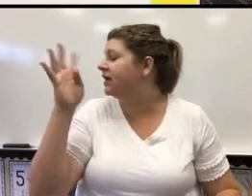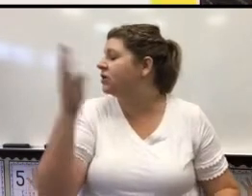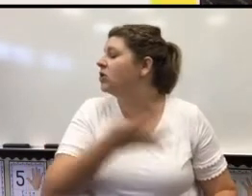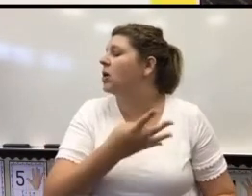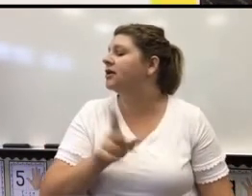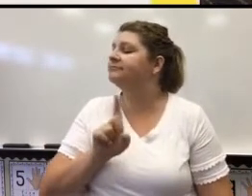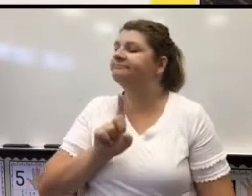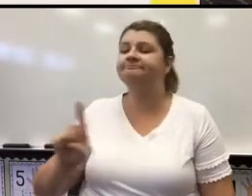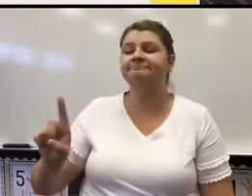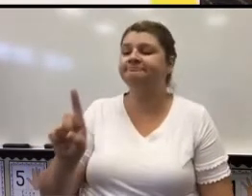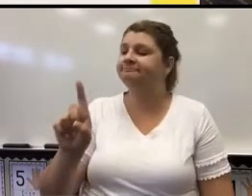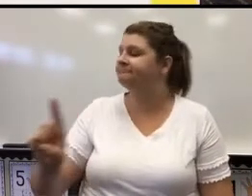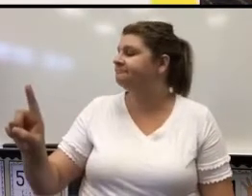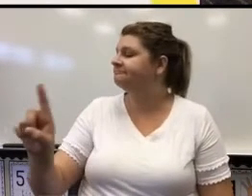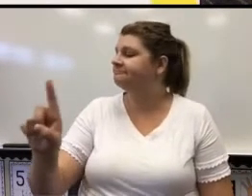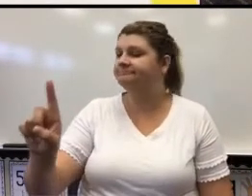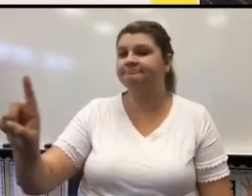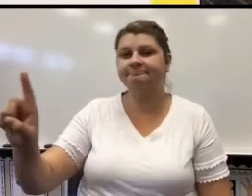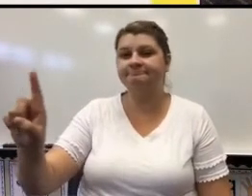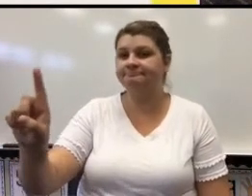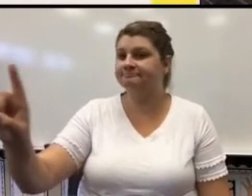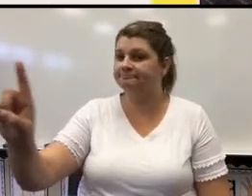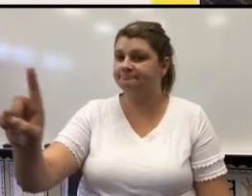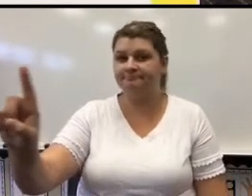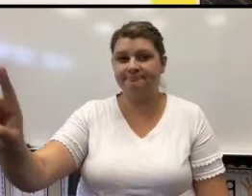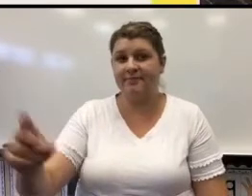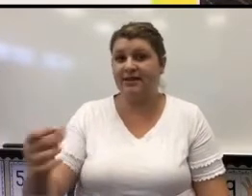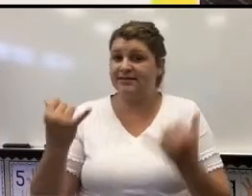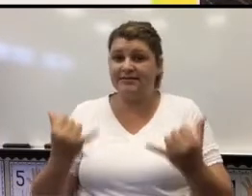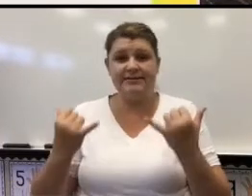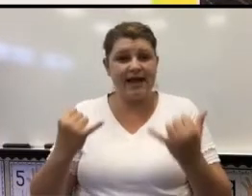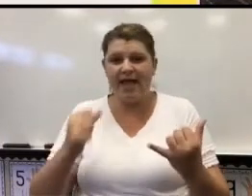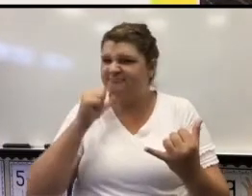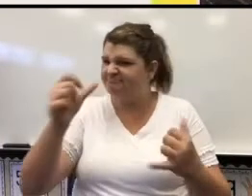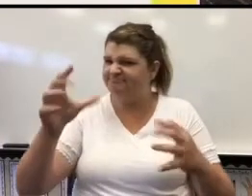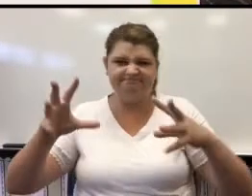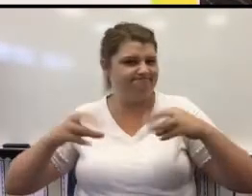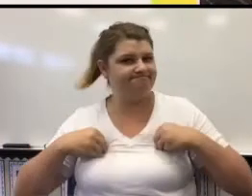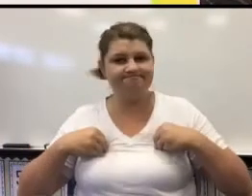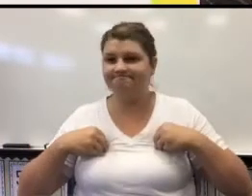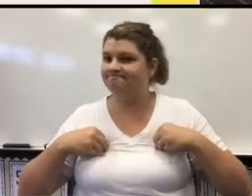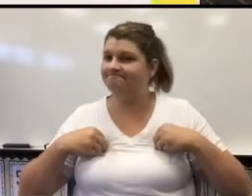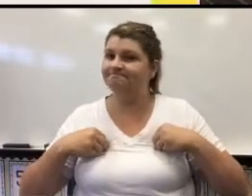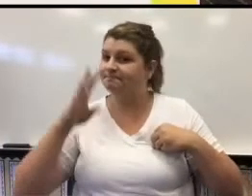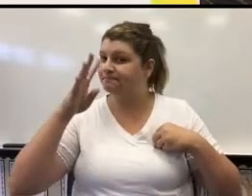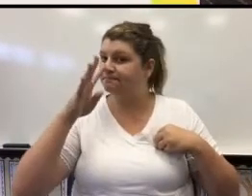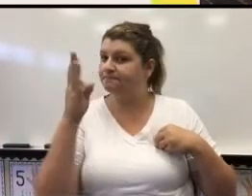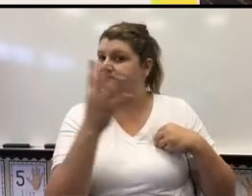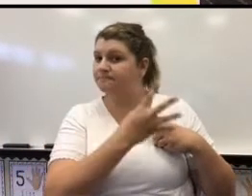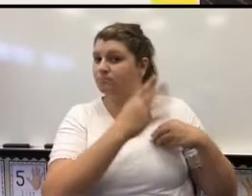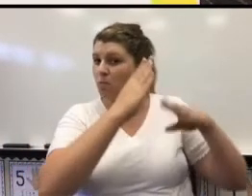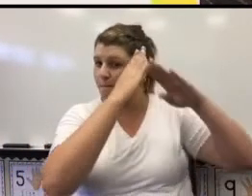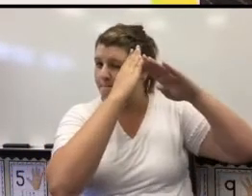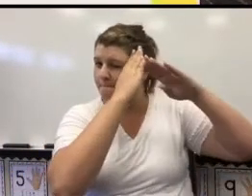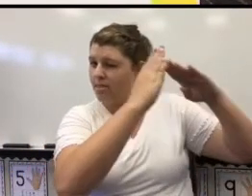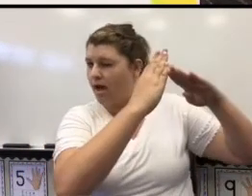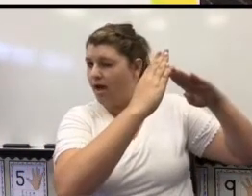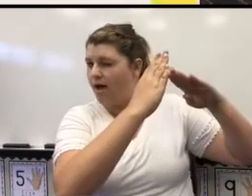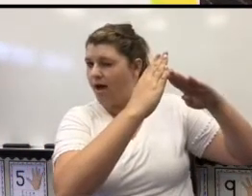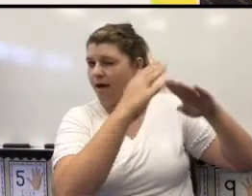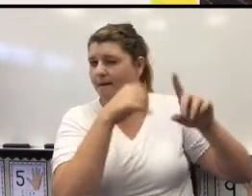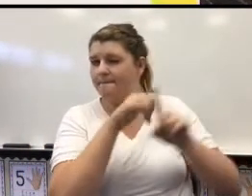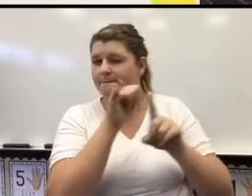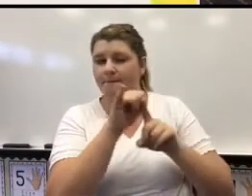teasing continue, but he didn't let it bother him. In the past, he had allowed them on his bus, but not